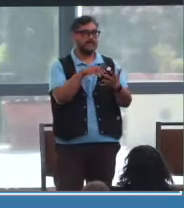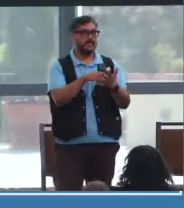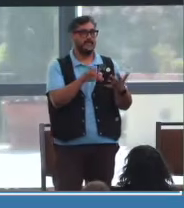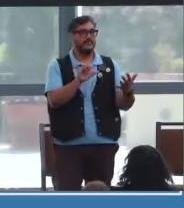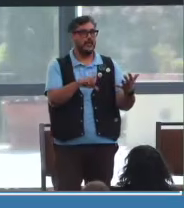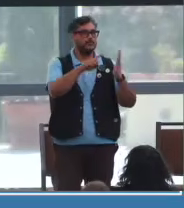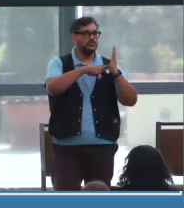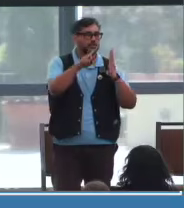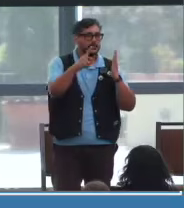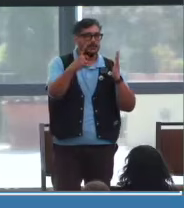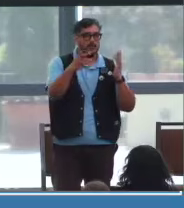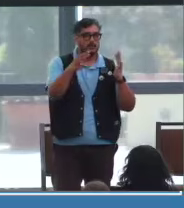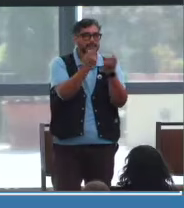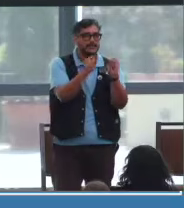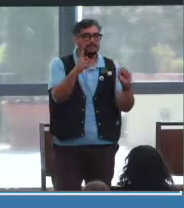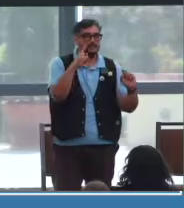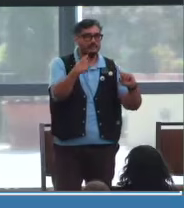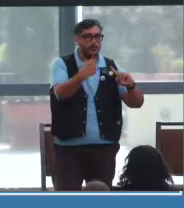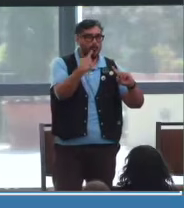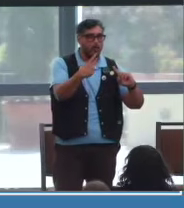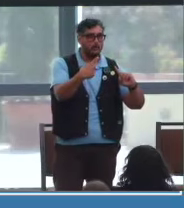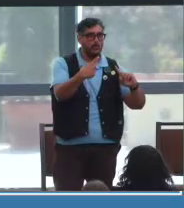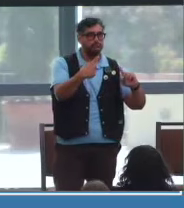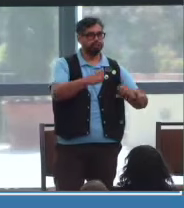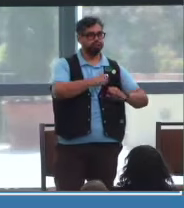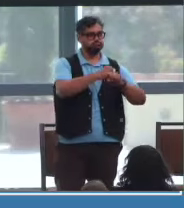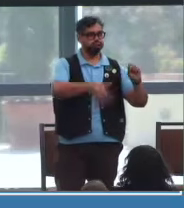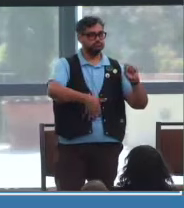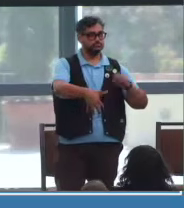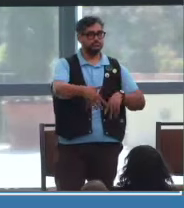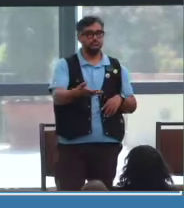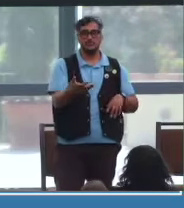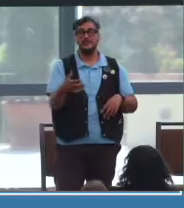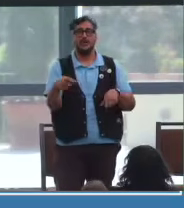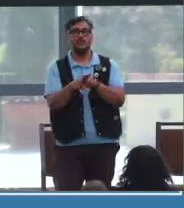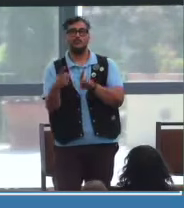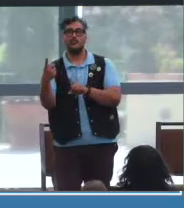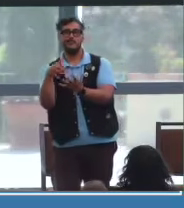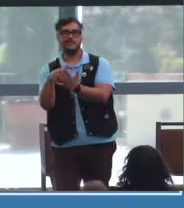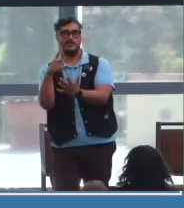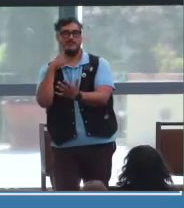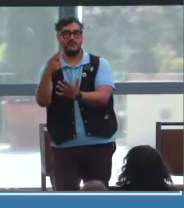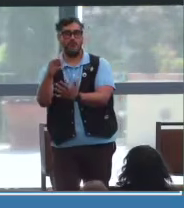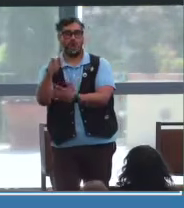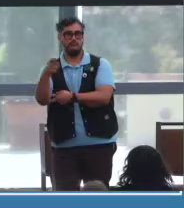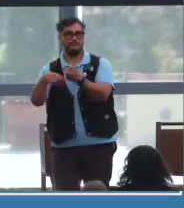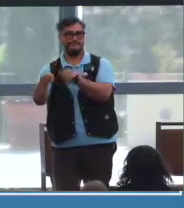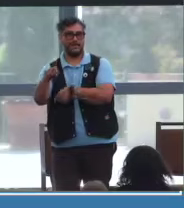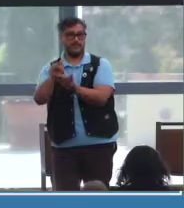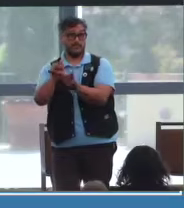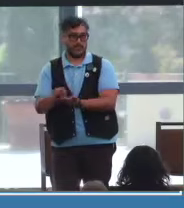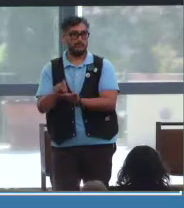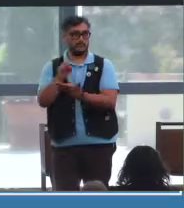looked at the safety of oral contraceptives in lupus patients. There was also a study that looked at hormone replacement therapy in